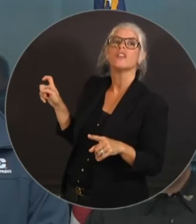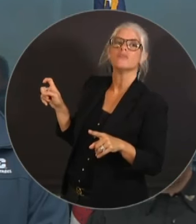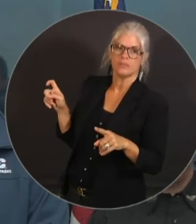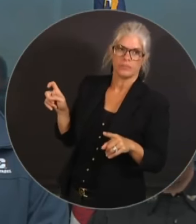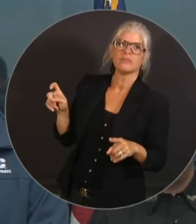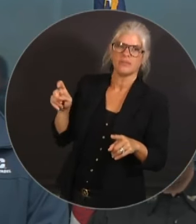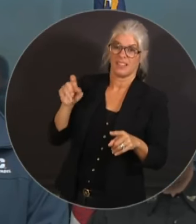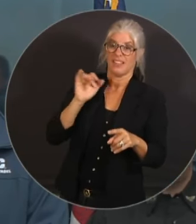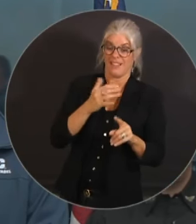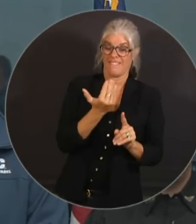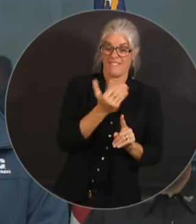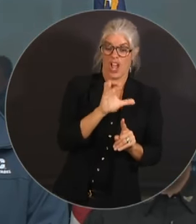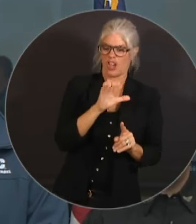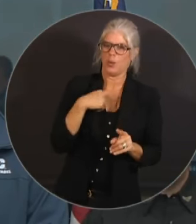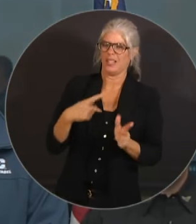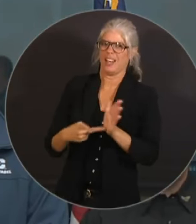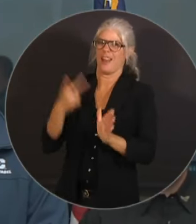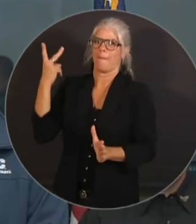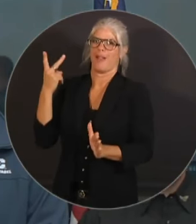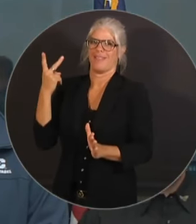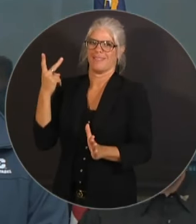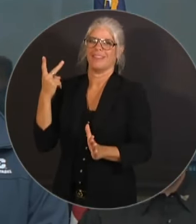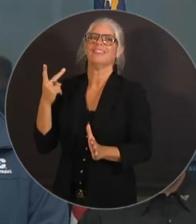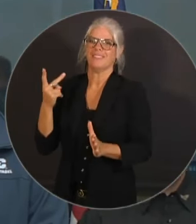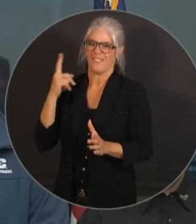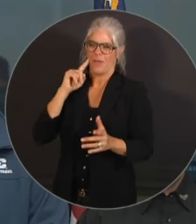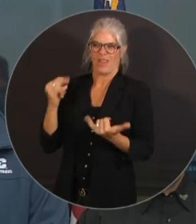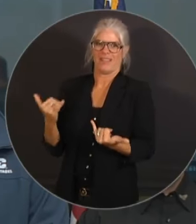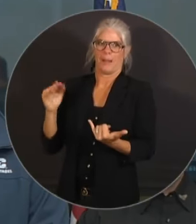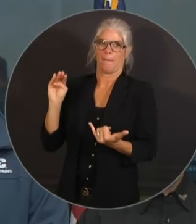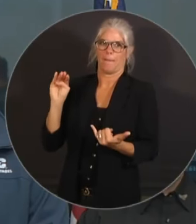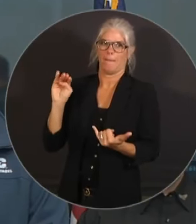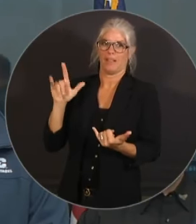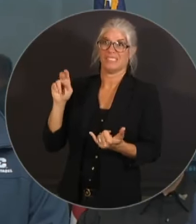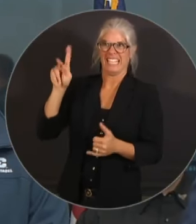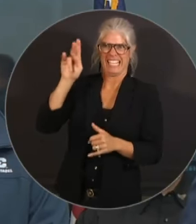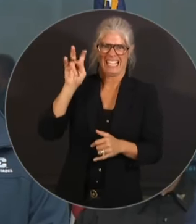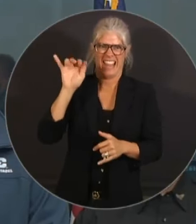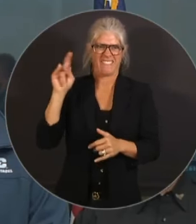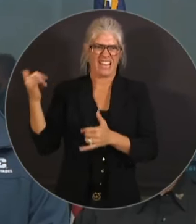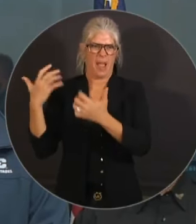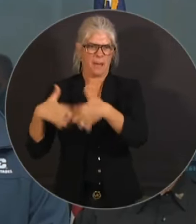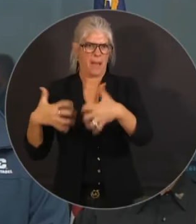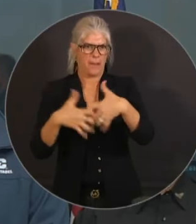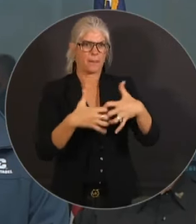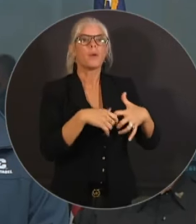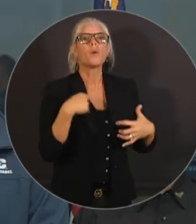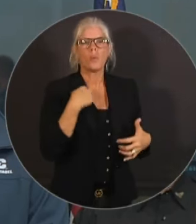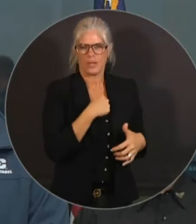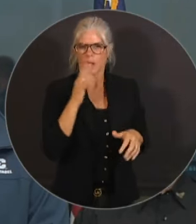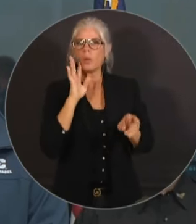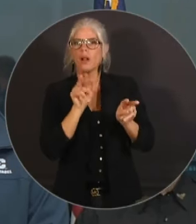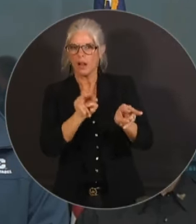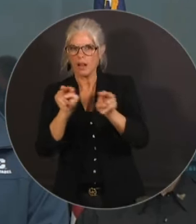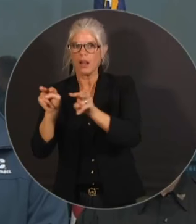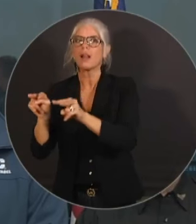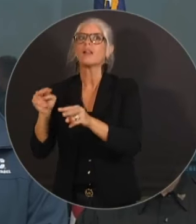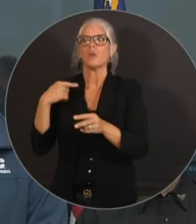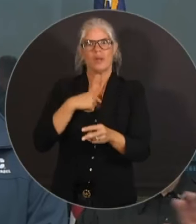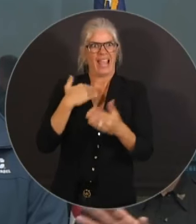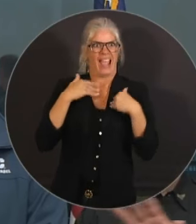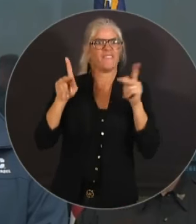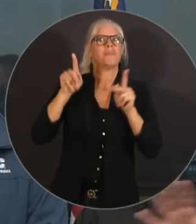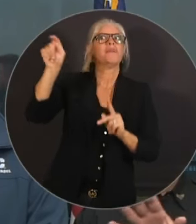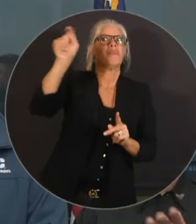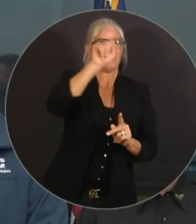already. Kevin is working, and we'll see. We have had requests, and then some said,